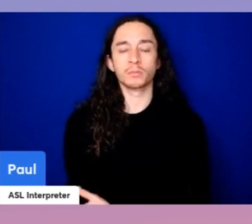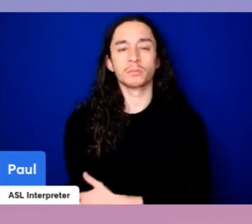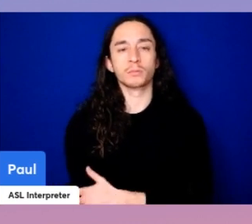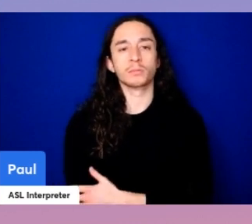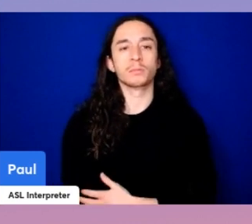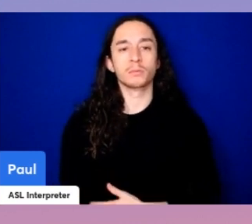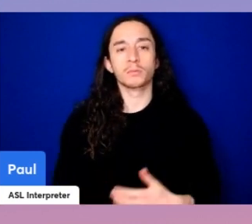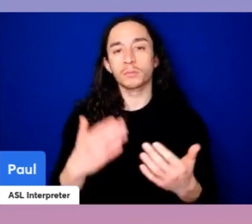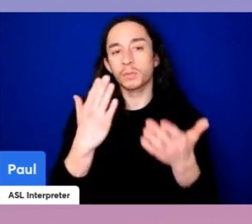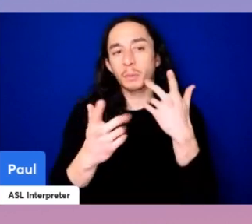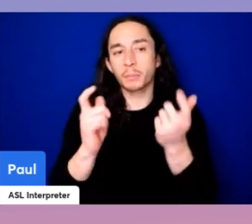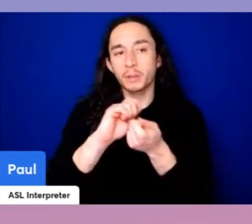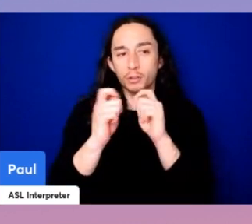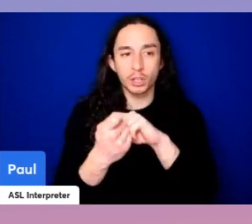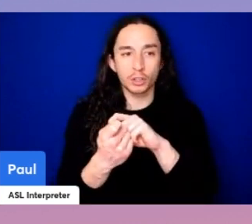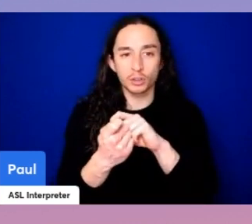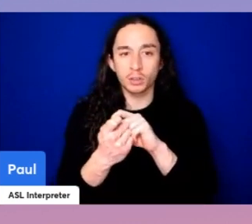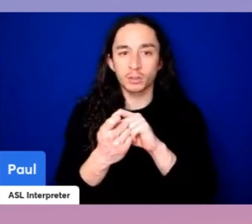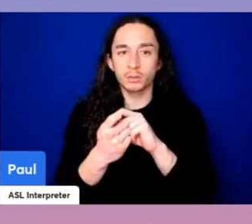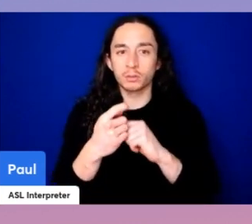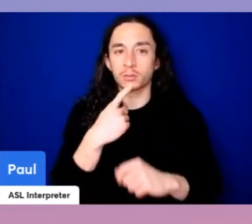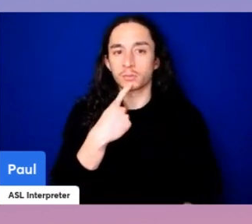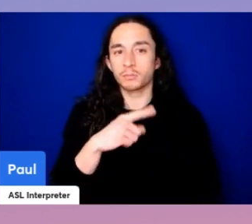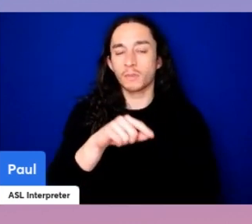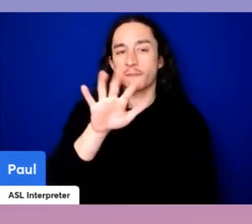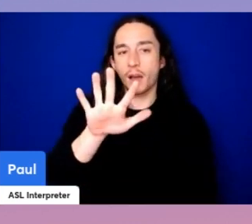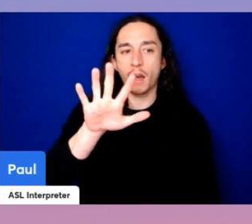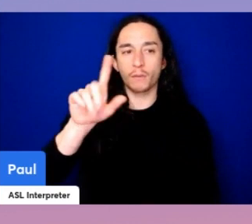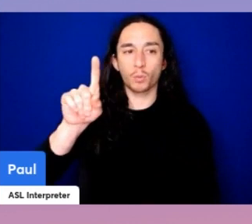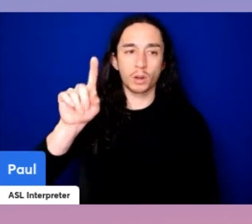Maybe I change to 512,